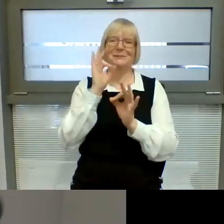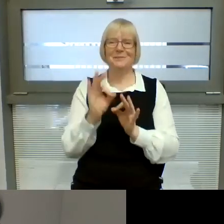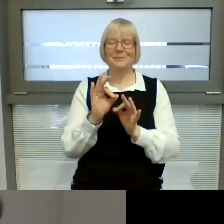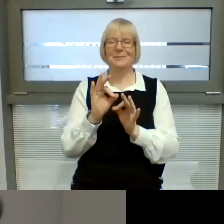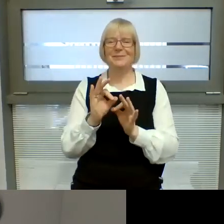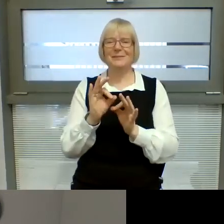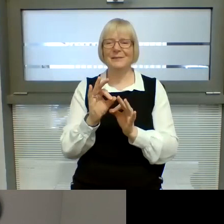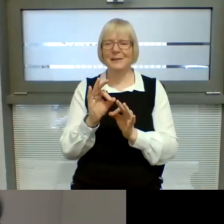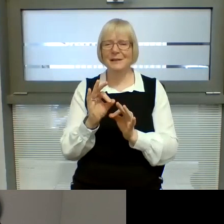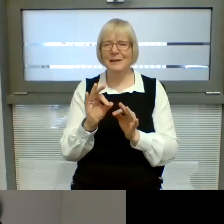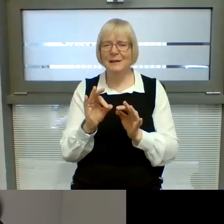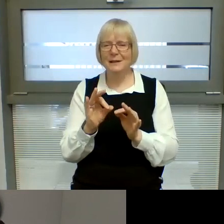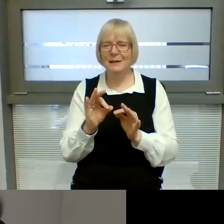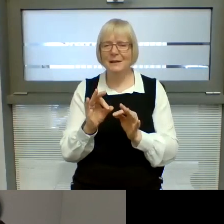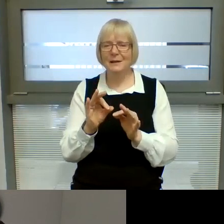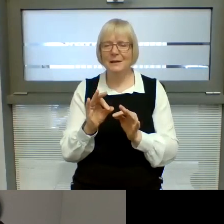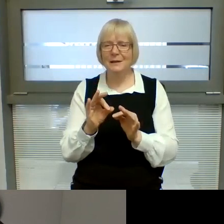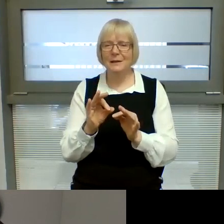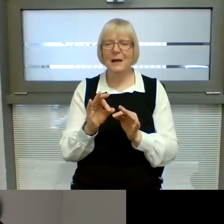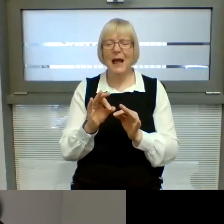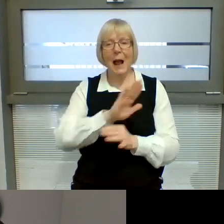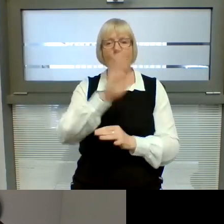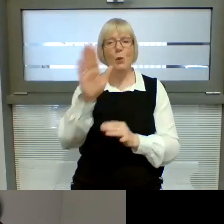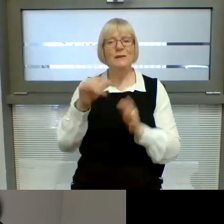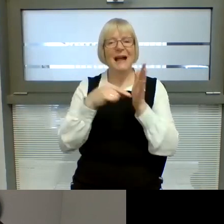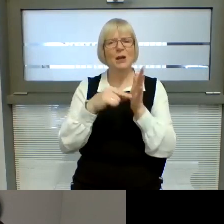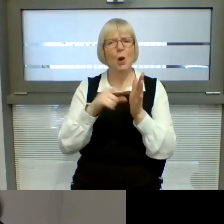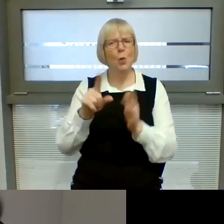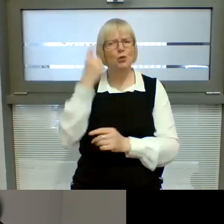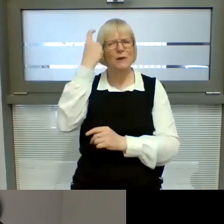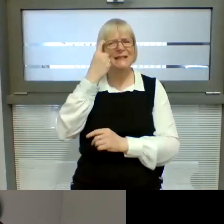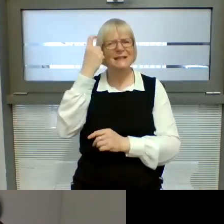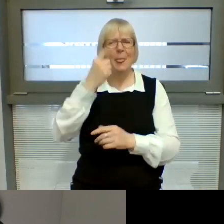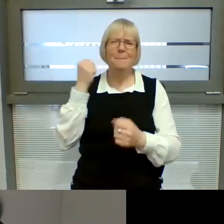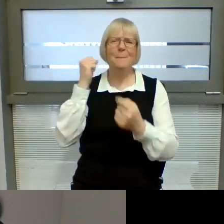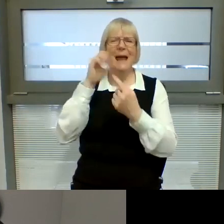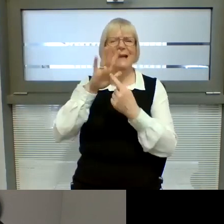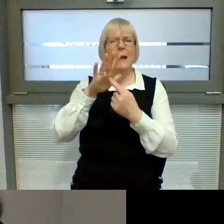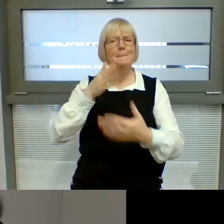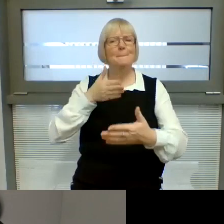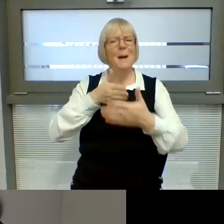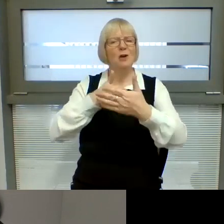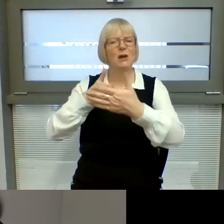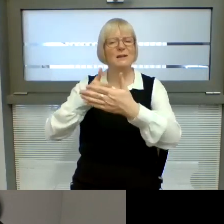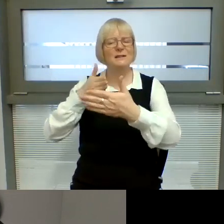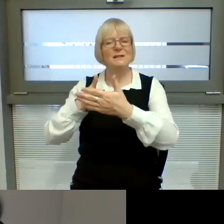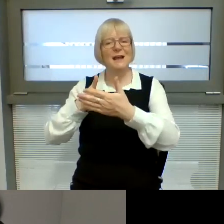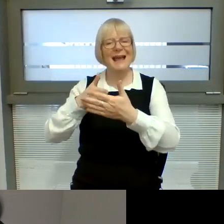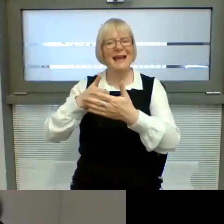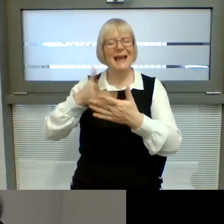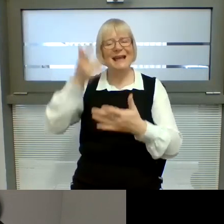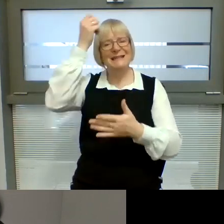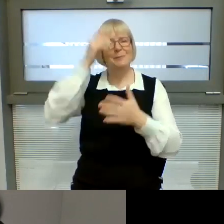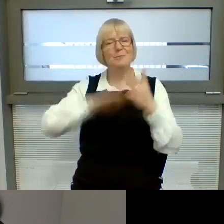got hello Tanya. What do you consider to be the main barriers encountered by disabled artists and their work